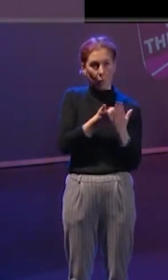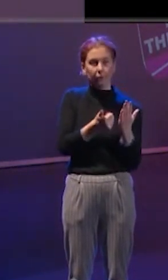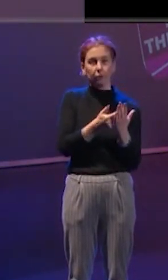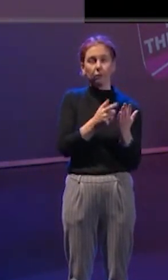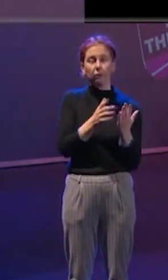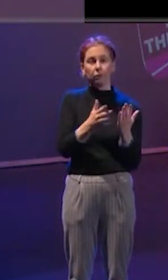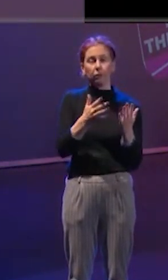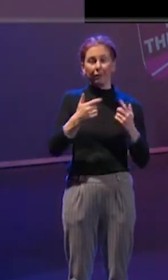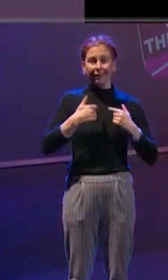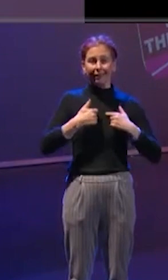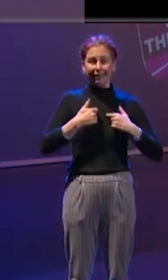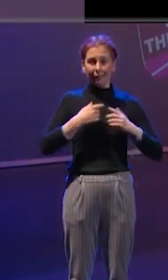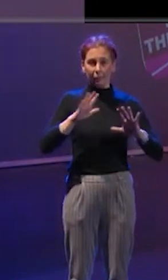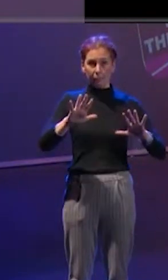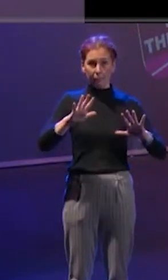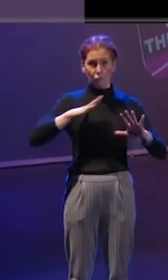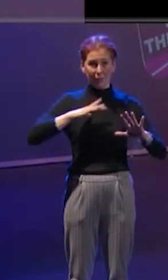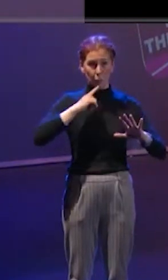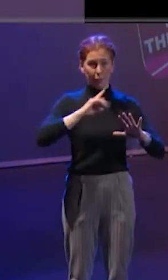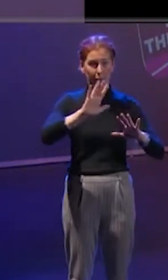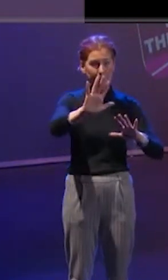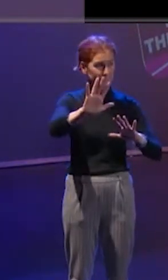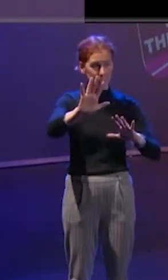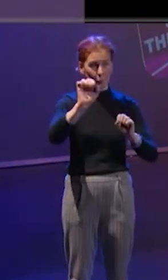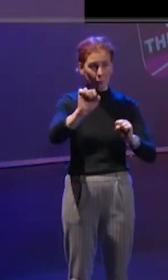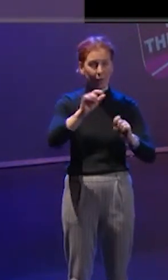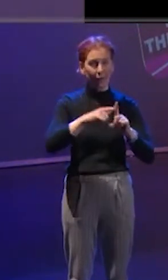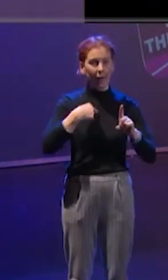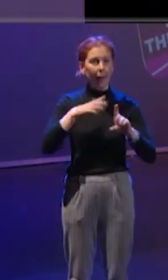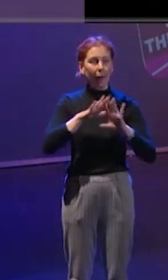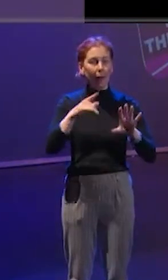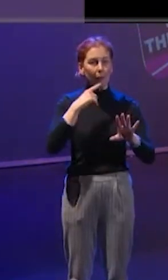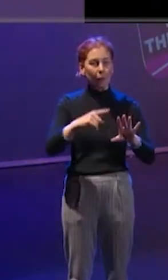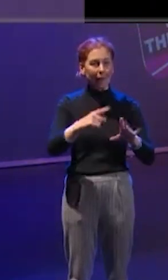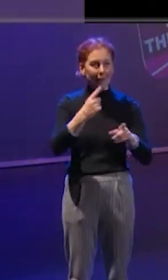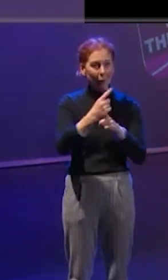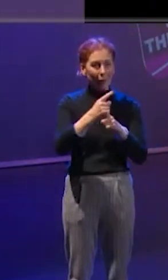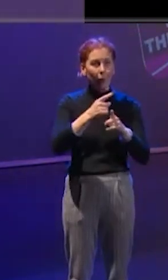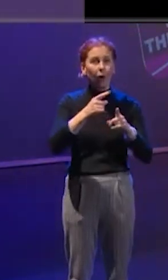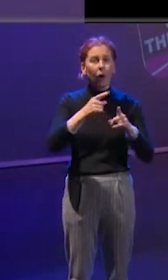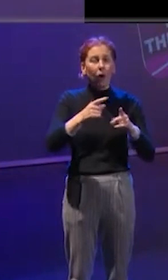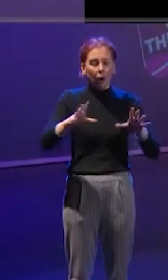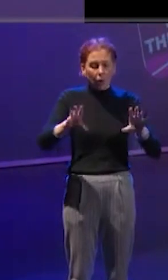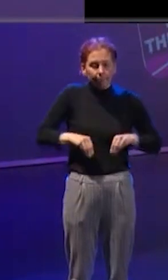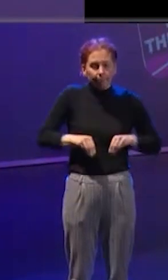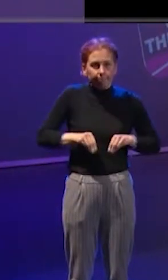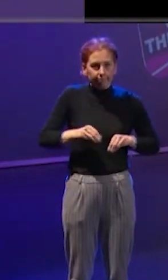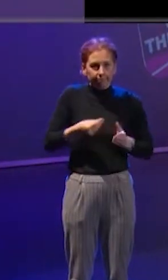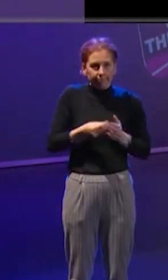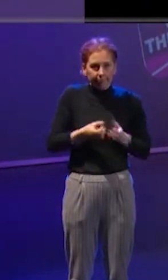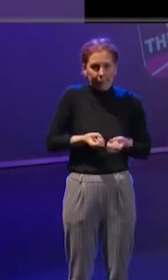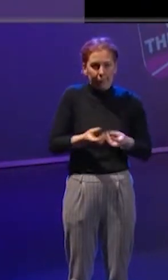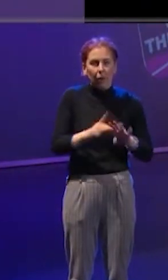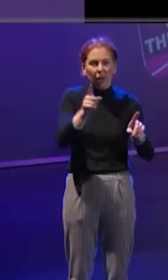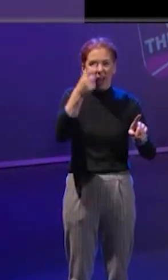about to come out of my mouth is kind of like, you know, not spending money, but it's the polar opposite. Mm. It's like actually taking a look at something